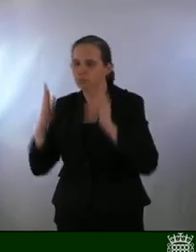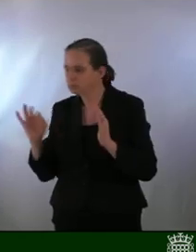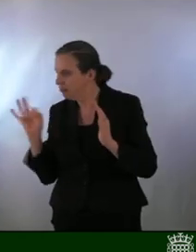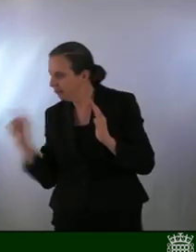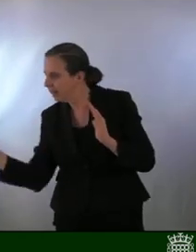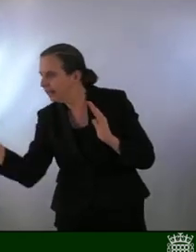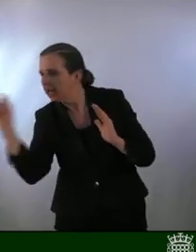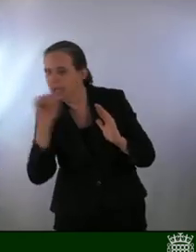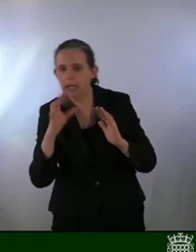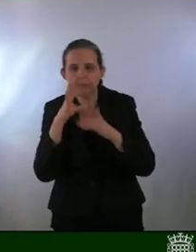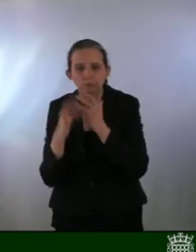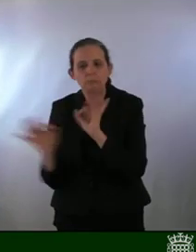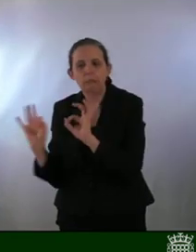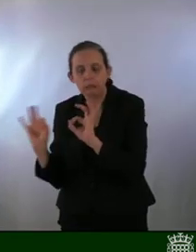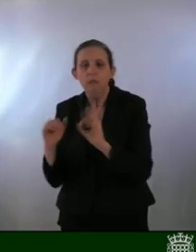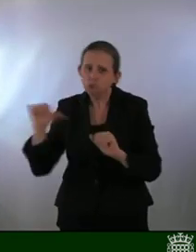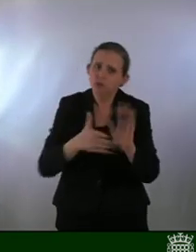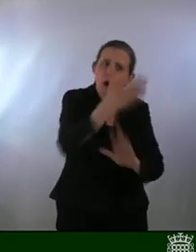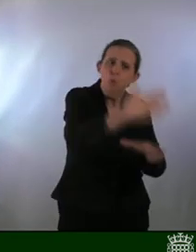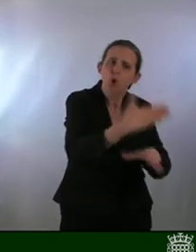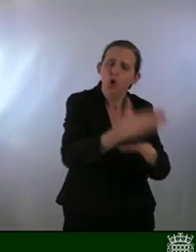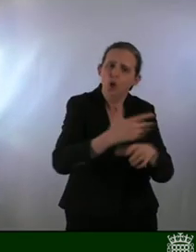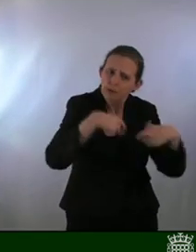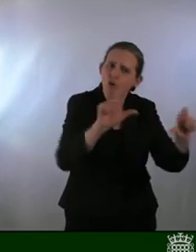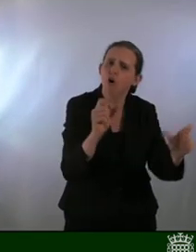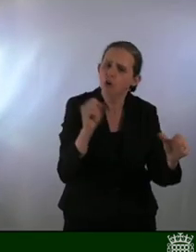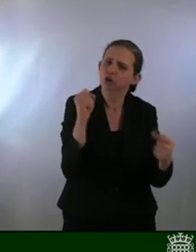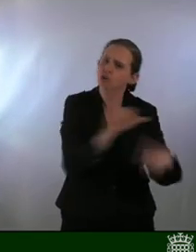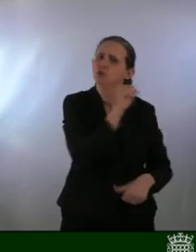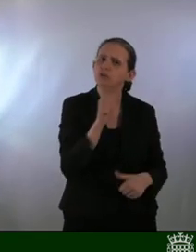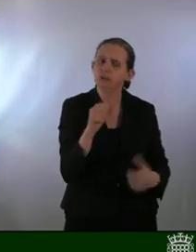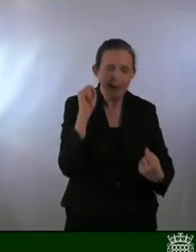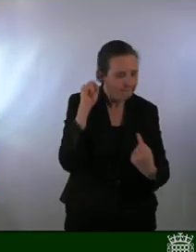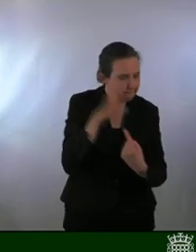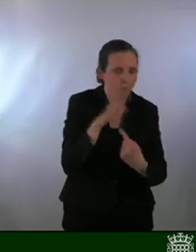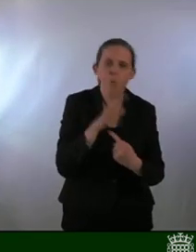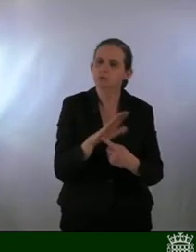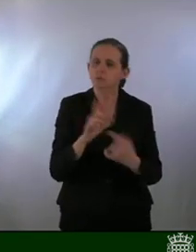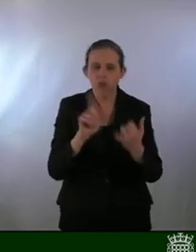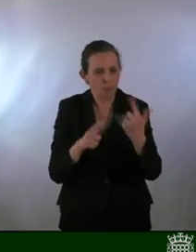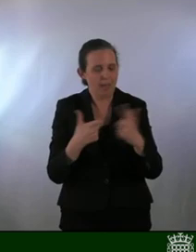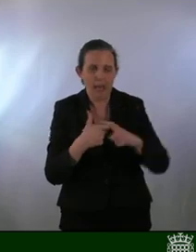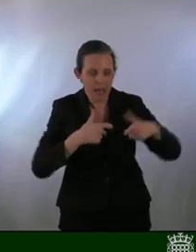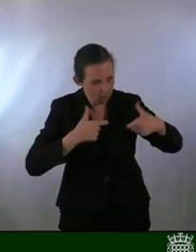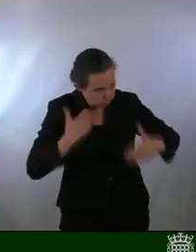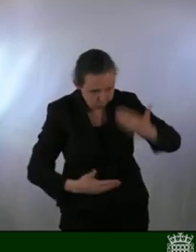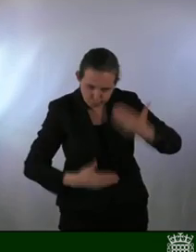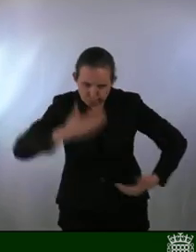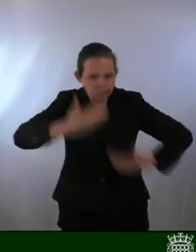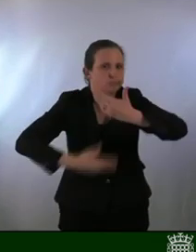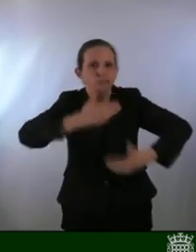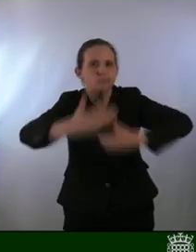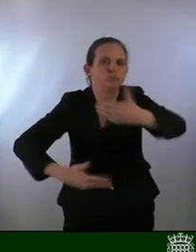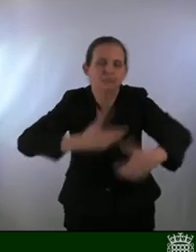you should still go to work. It's important that this country keeps moving as much as we